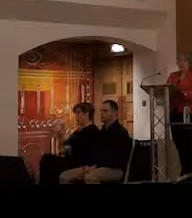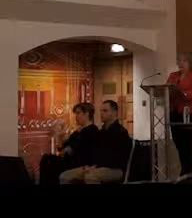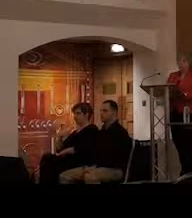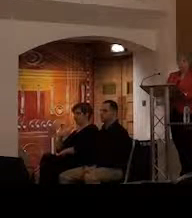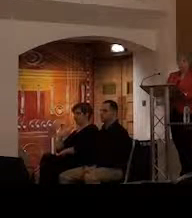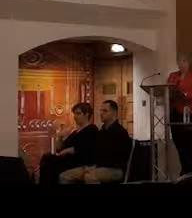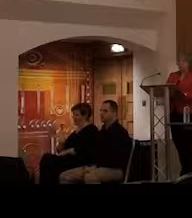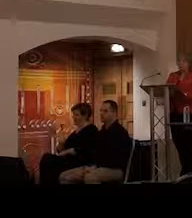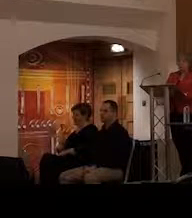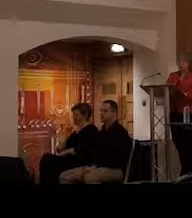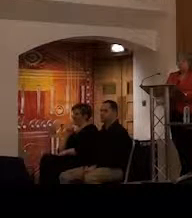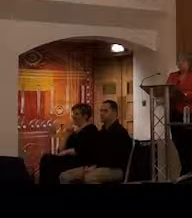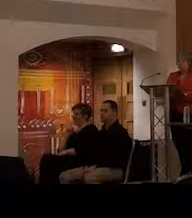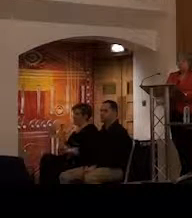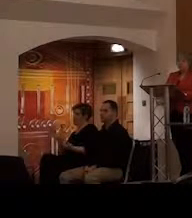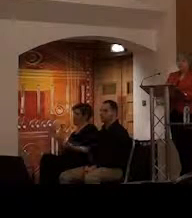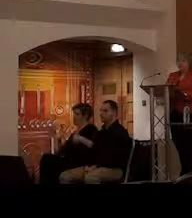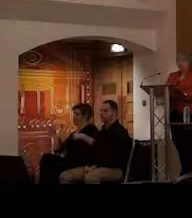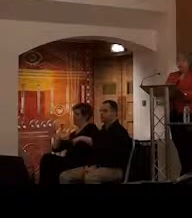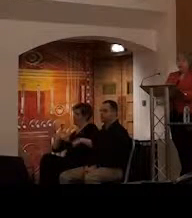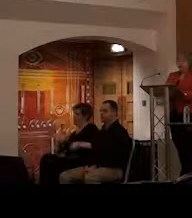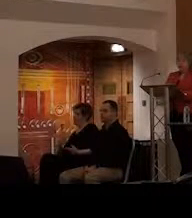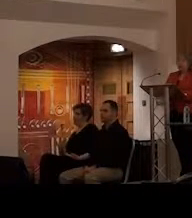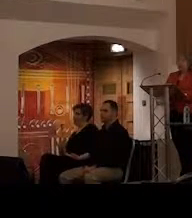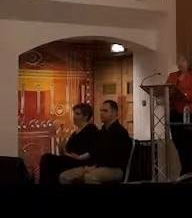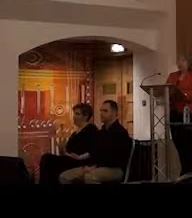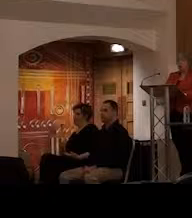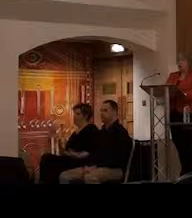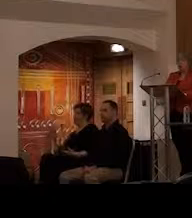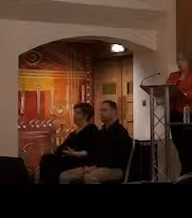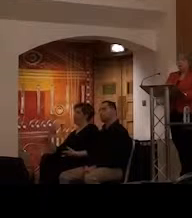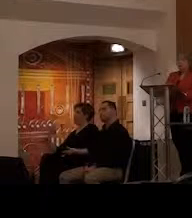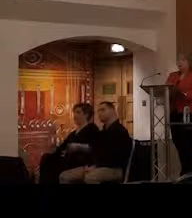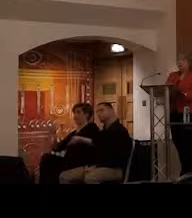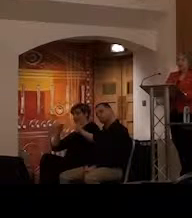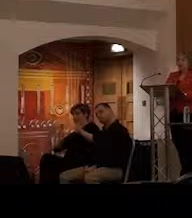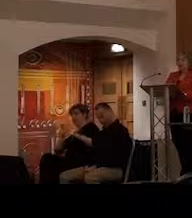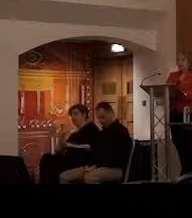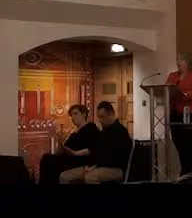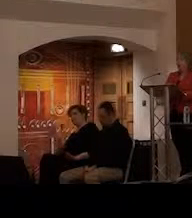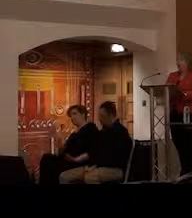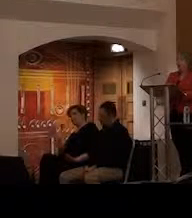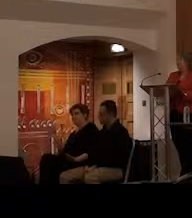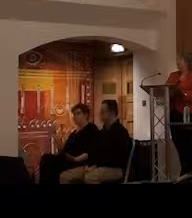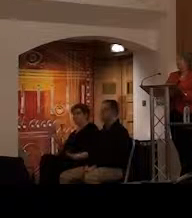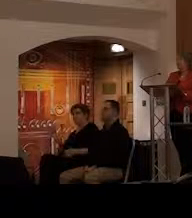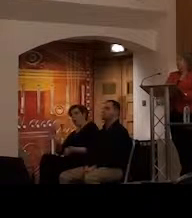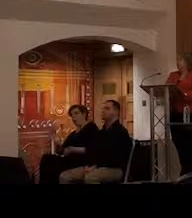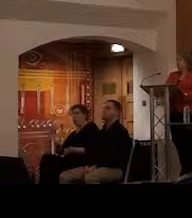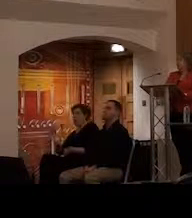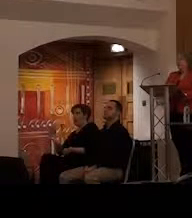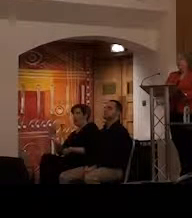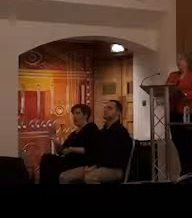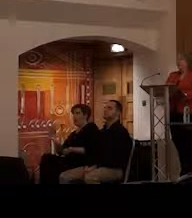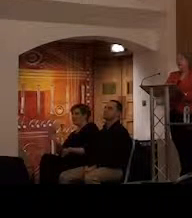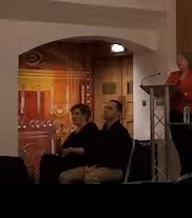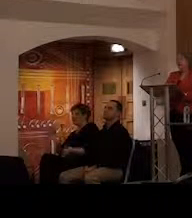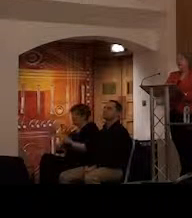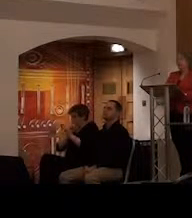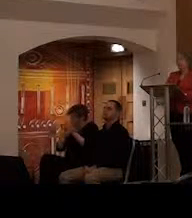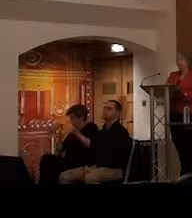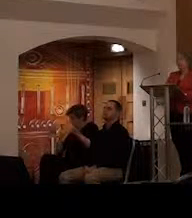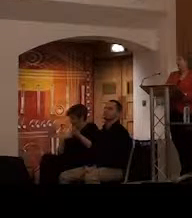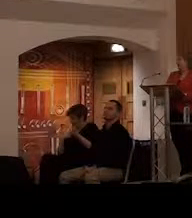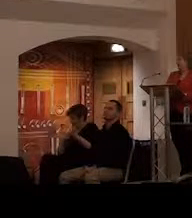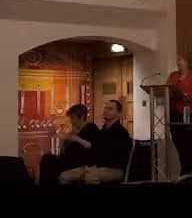going to involve with that school. The head teacher would say things like, well, you do realise that we don't